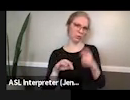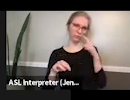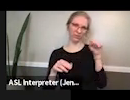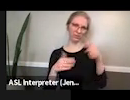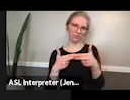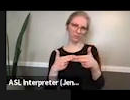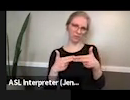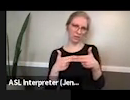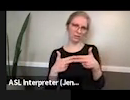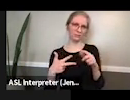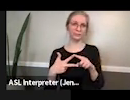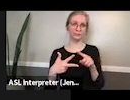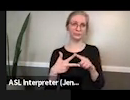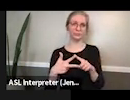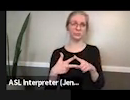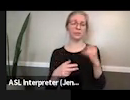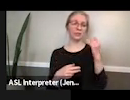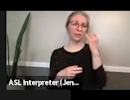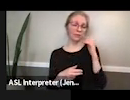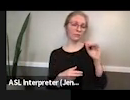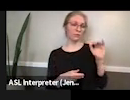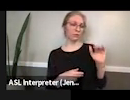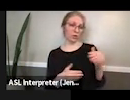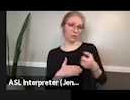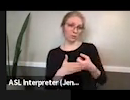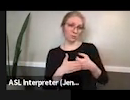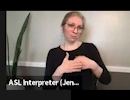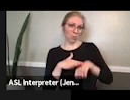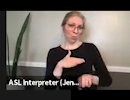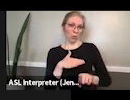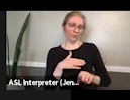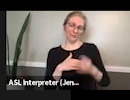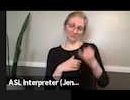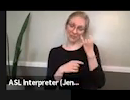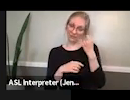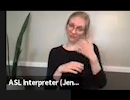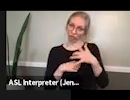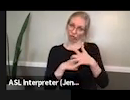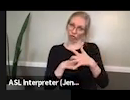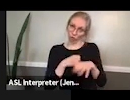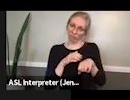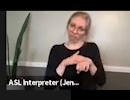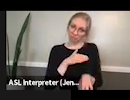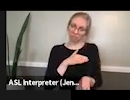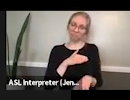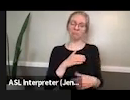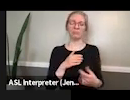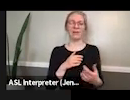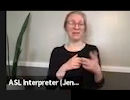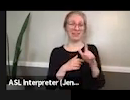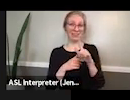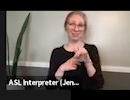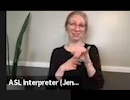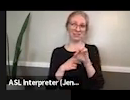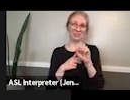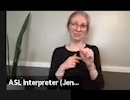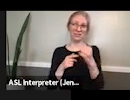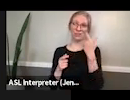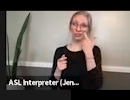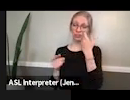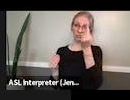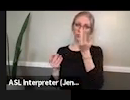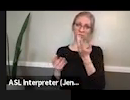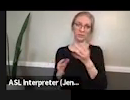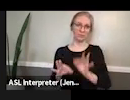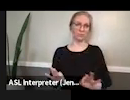with the case of a child born particularly prematurely. And Lisa just gave us a really important piece of information